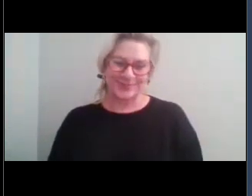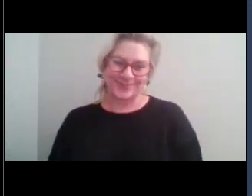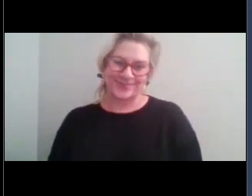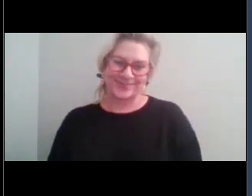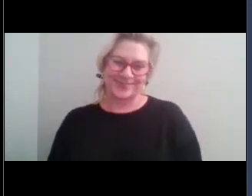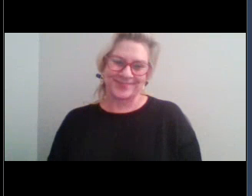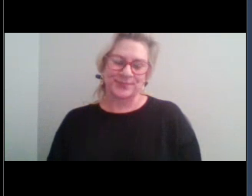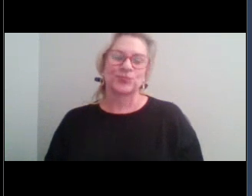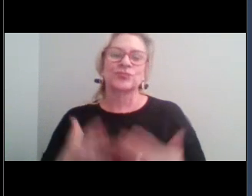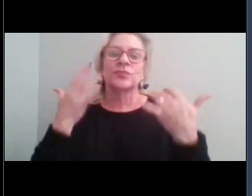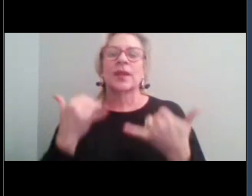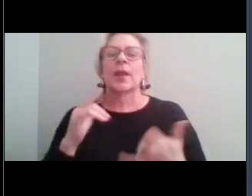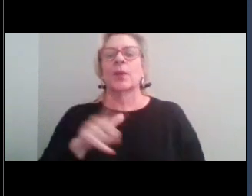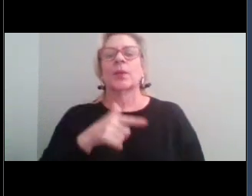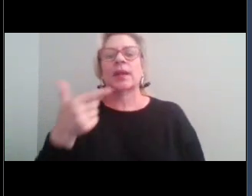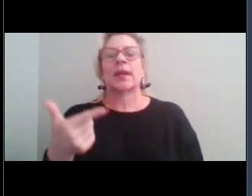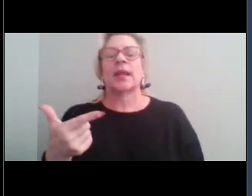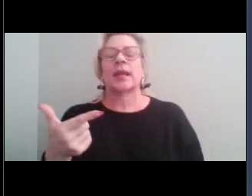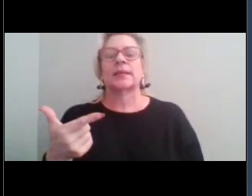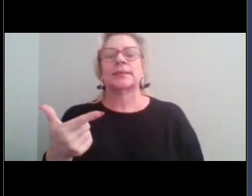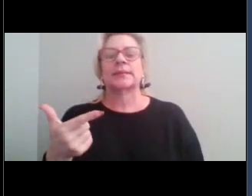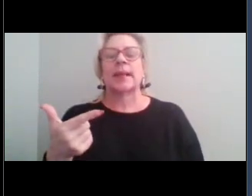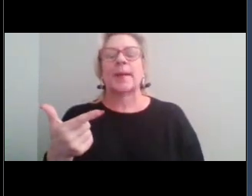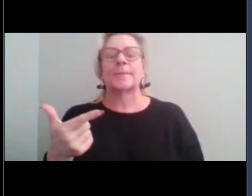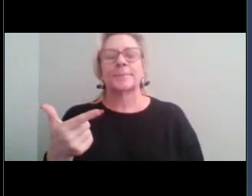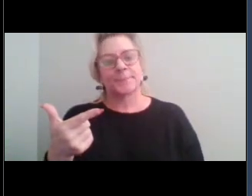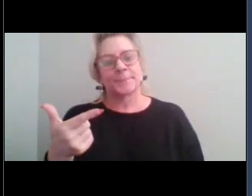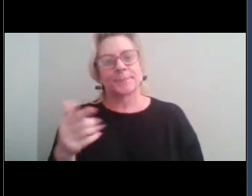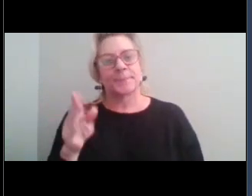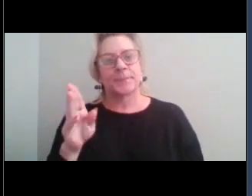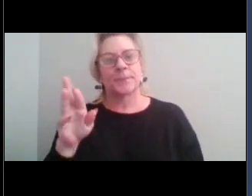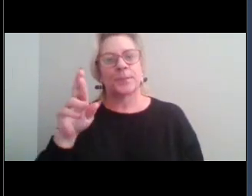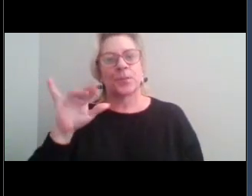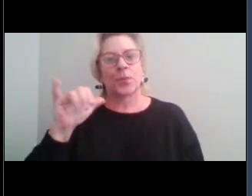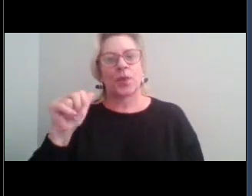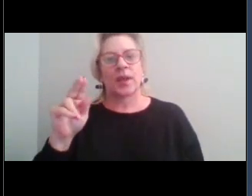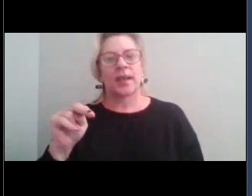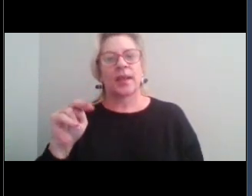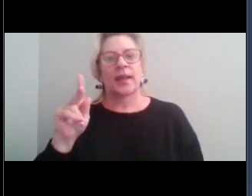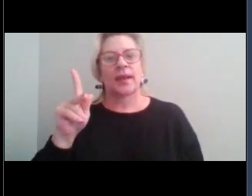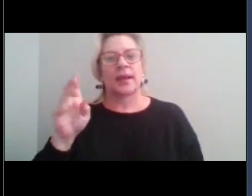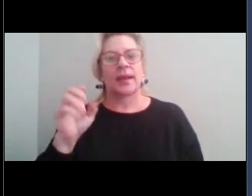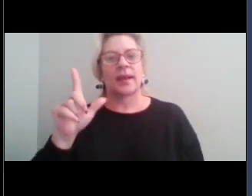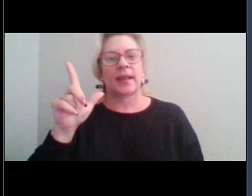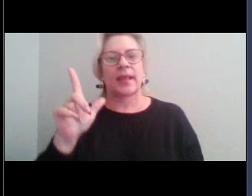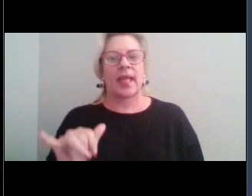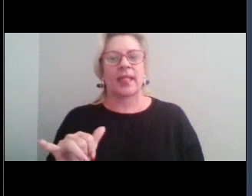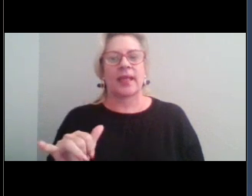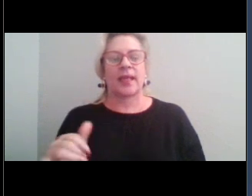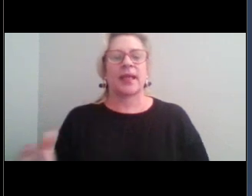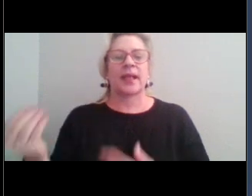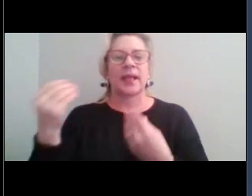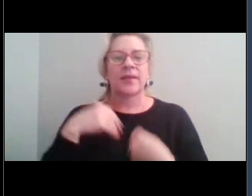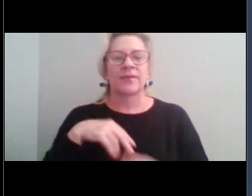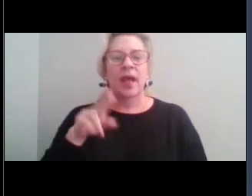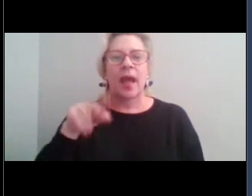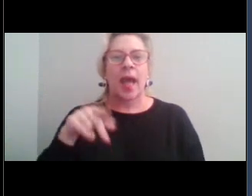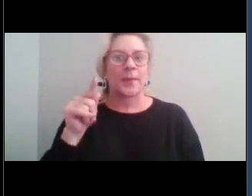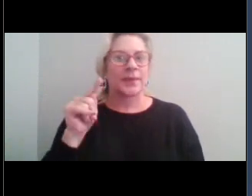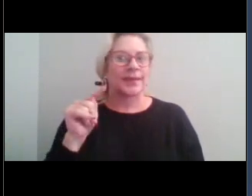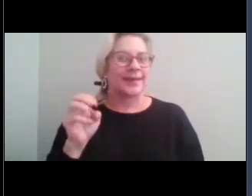So now I'd like to call up Brian Kelly to give us an update on one of my